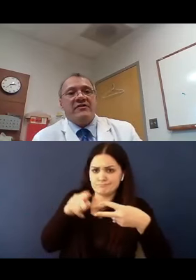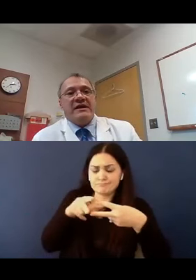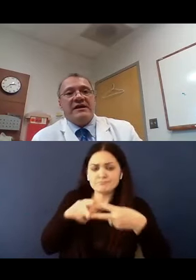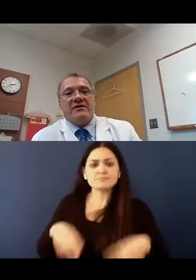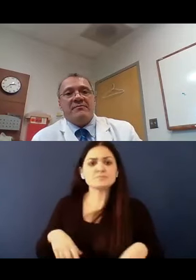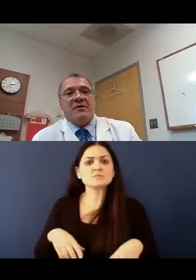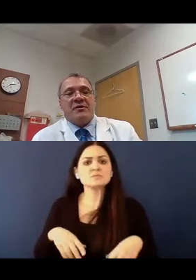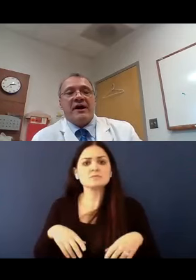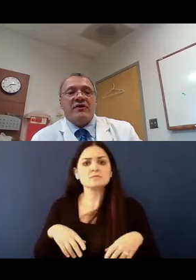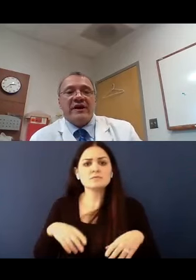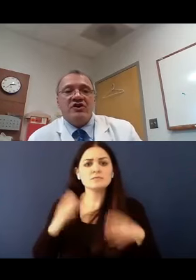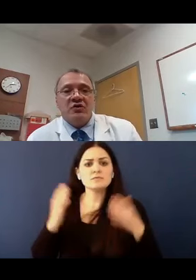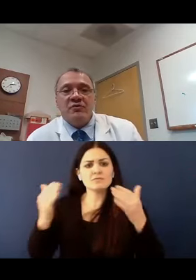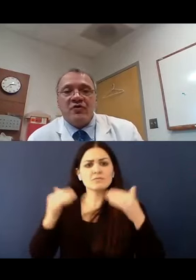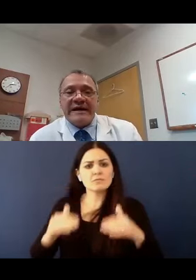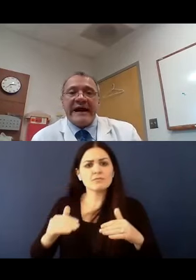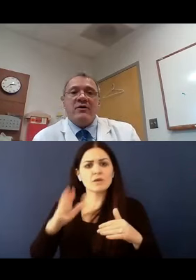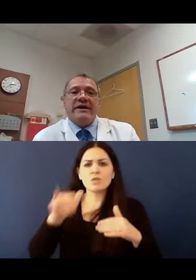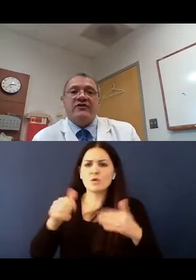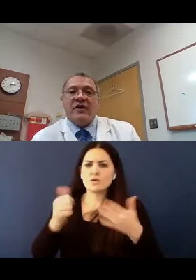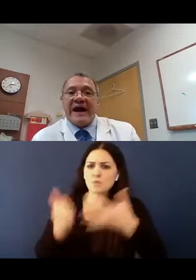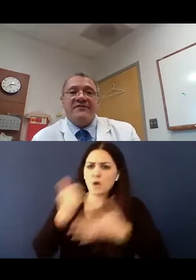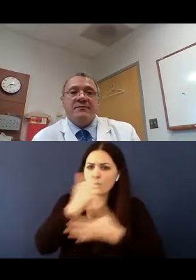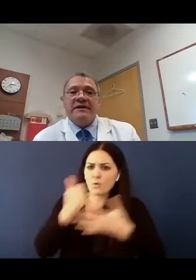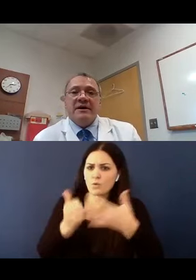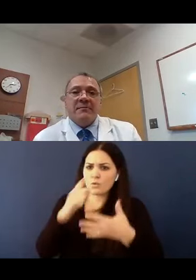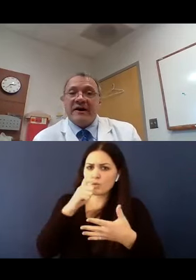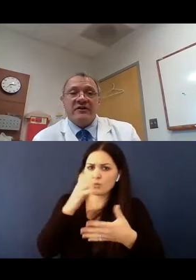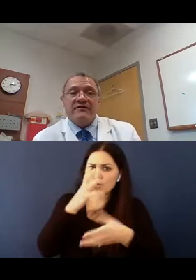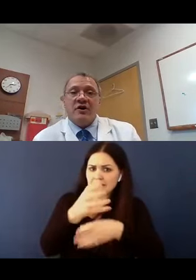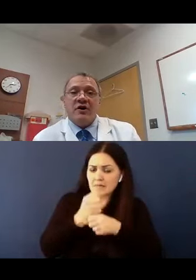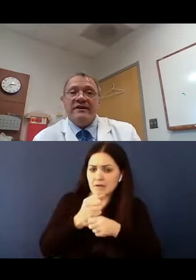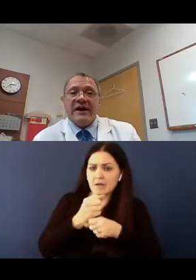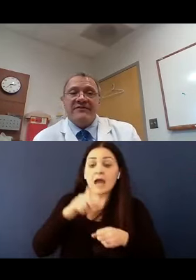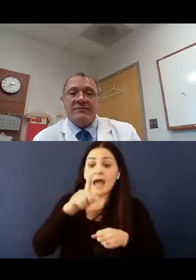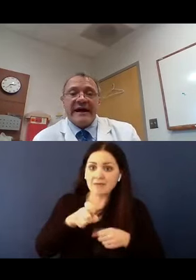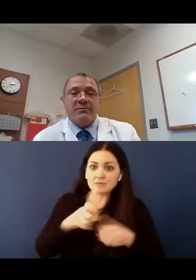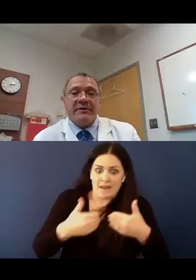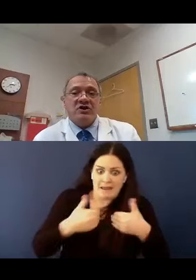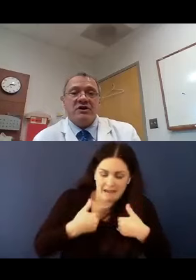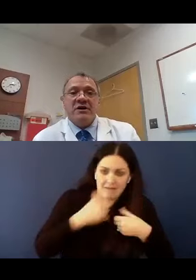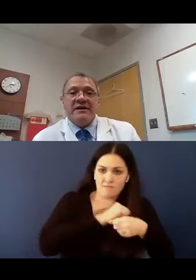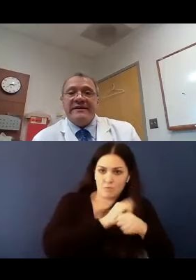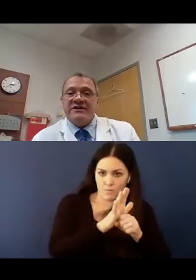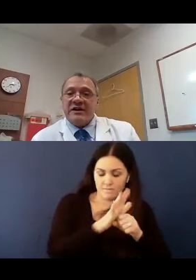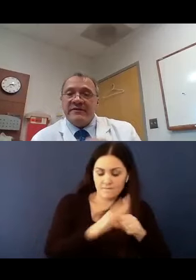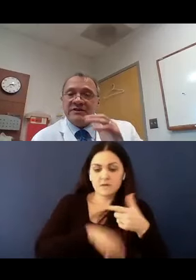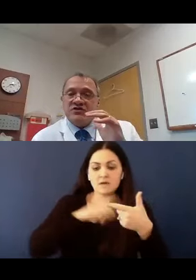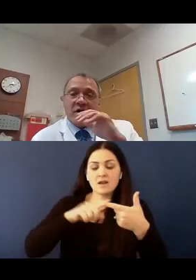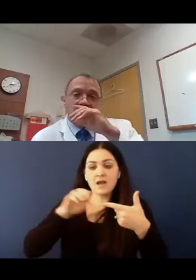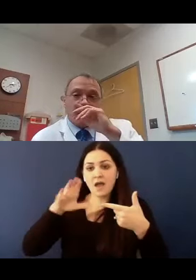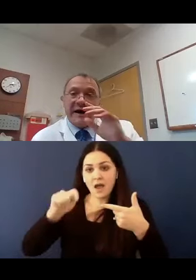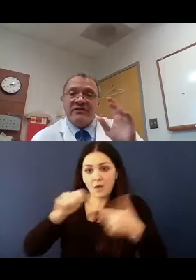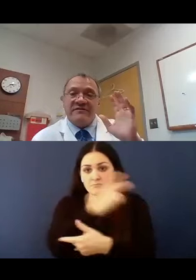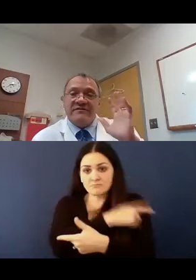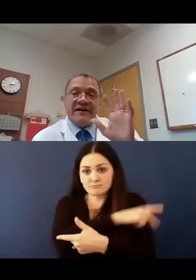These are the prioritization groups right now. You have to be positive for COVID. You have to be an outpatient. These